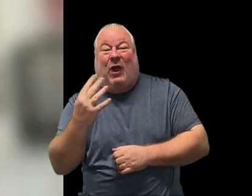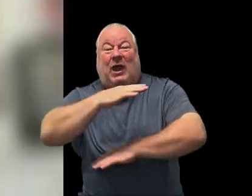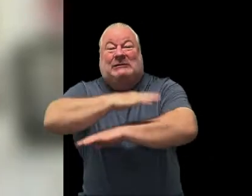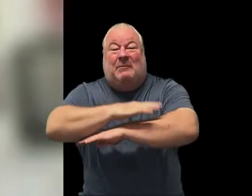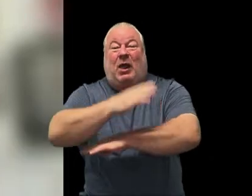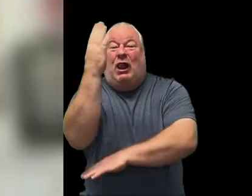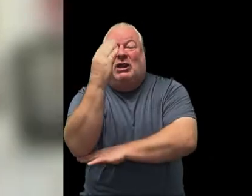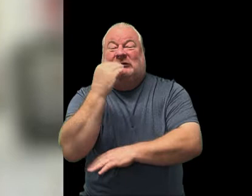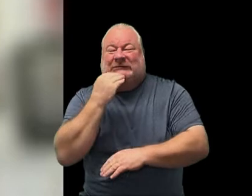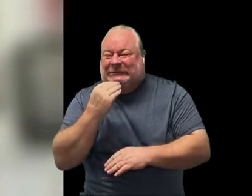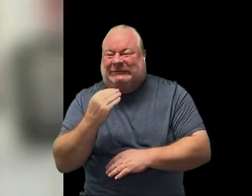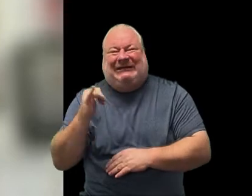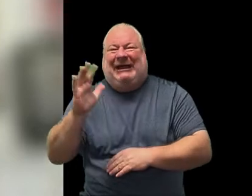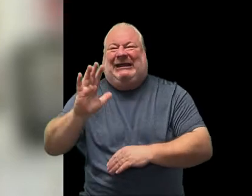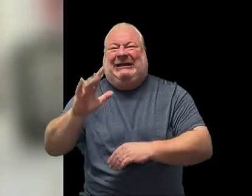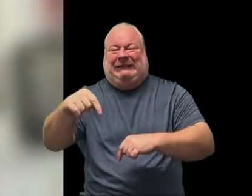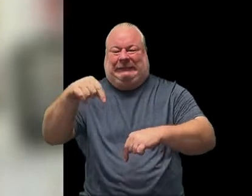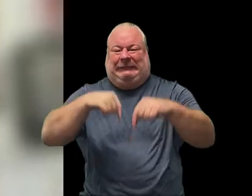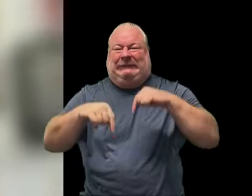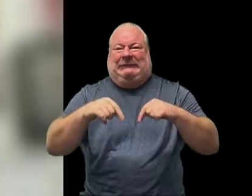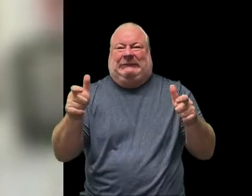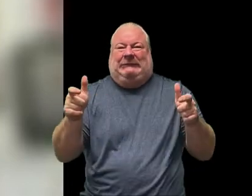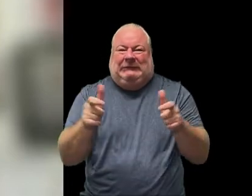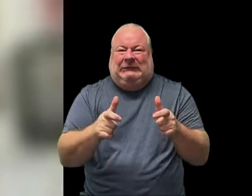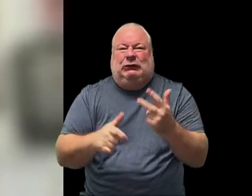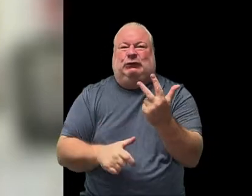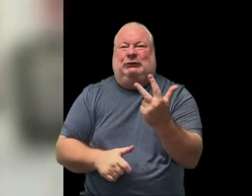girls, I just need to be very honest with you.